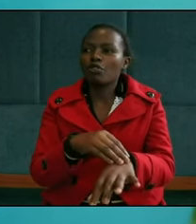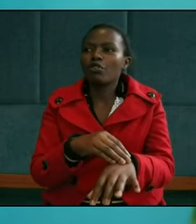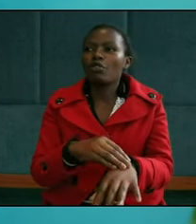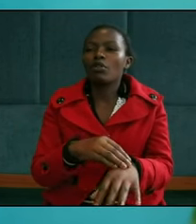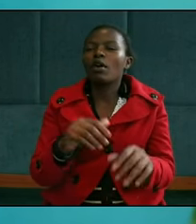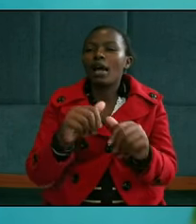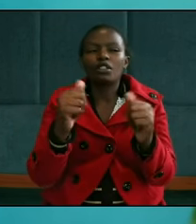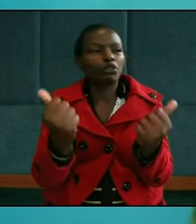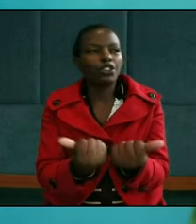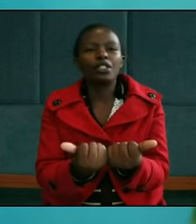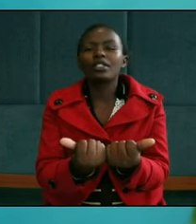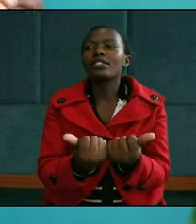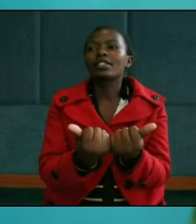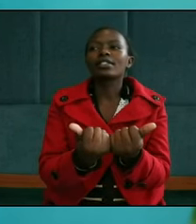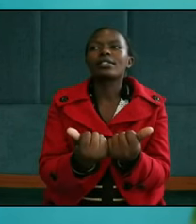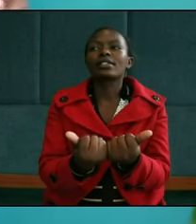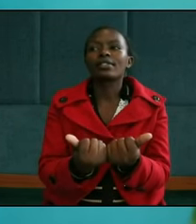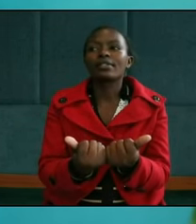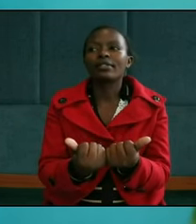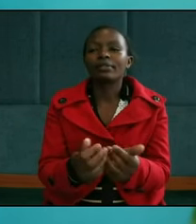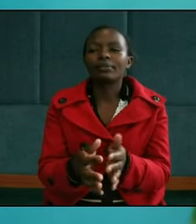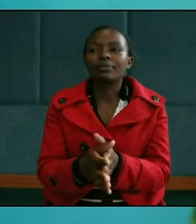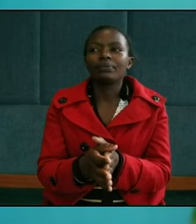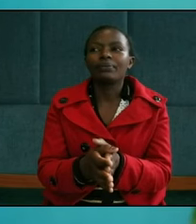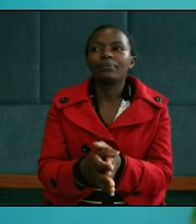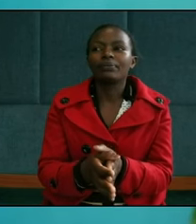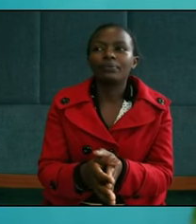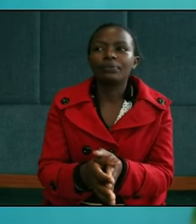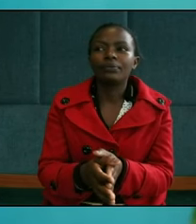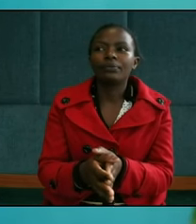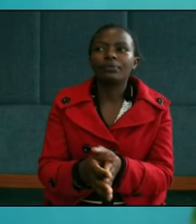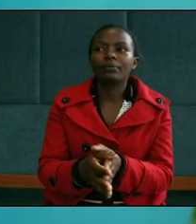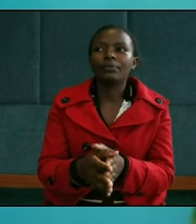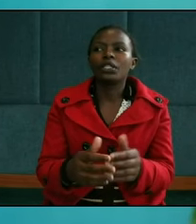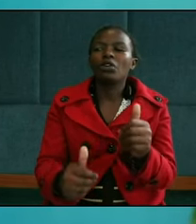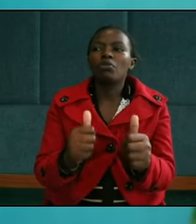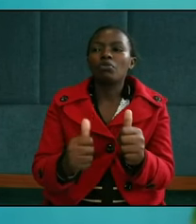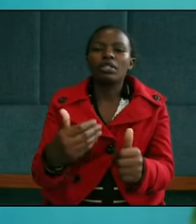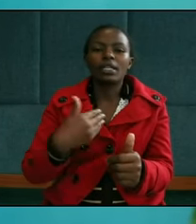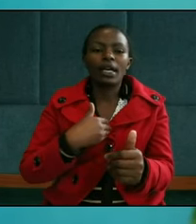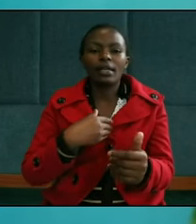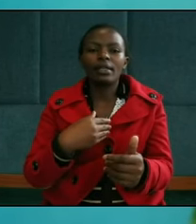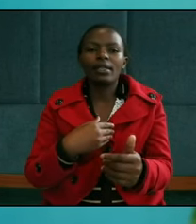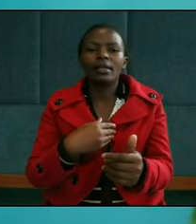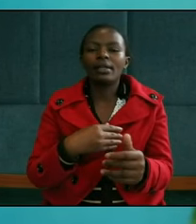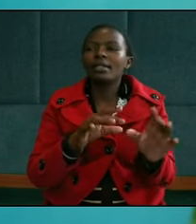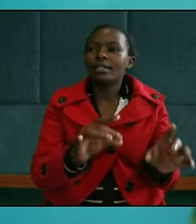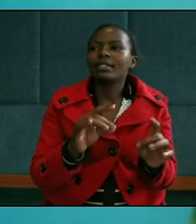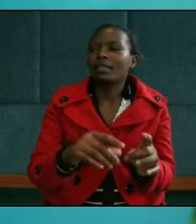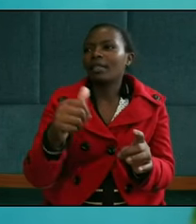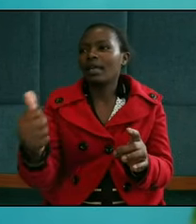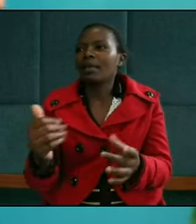wa Uradhi. This happened because of the Maumau uprising, which had brought about the state of emergency in the